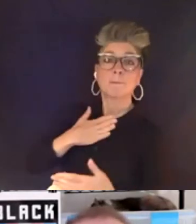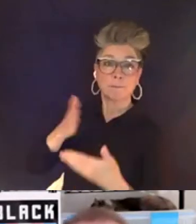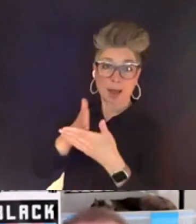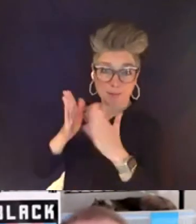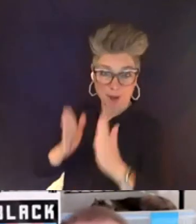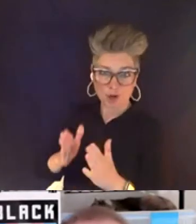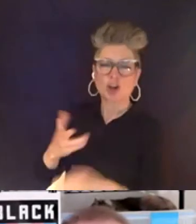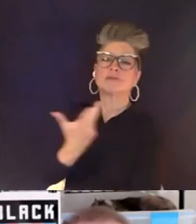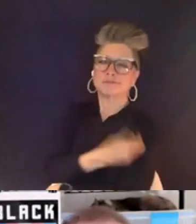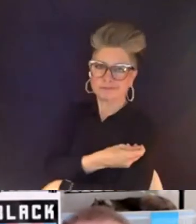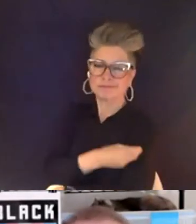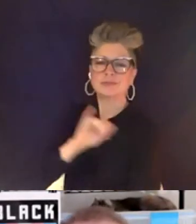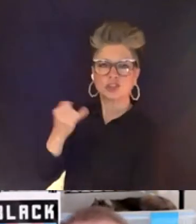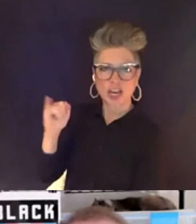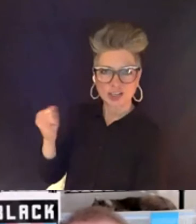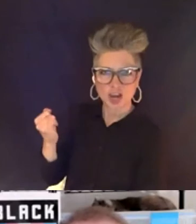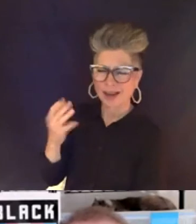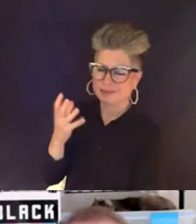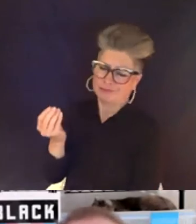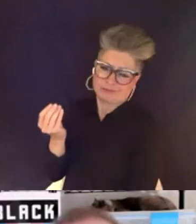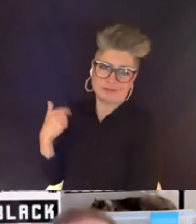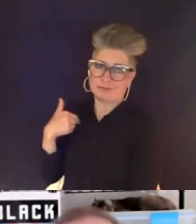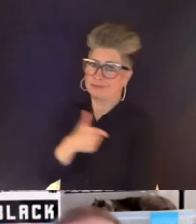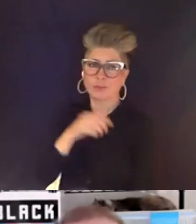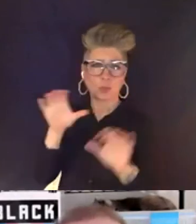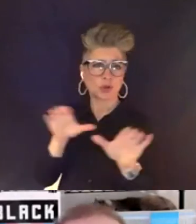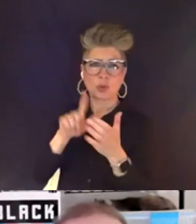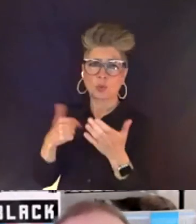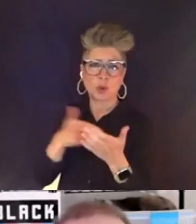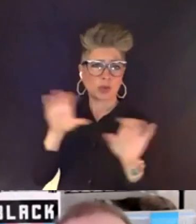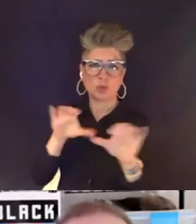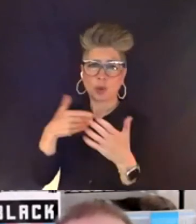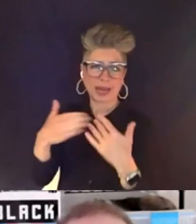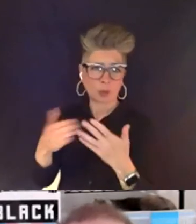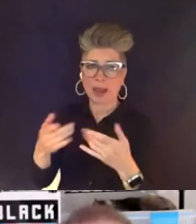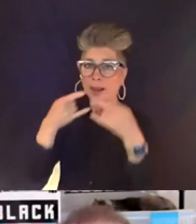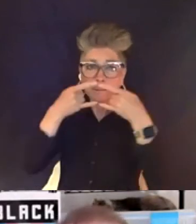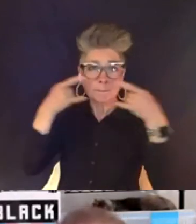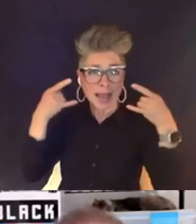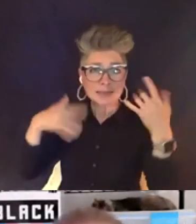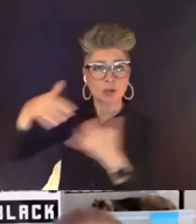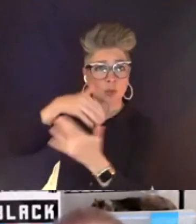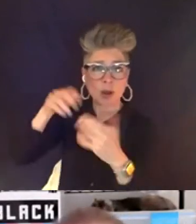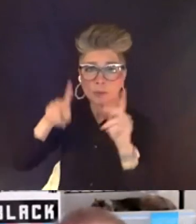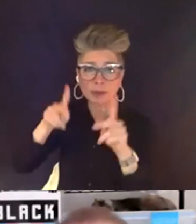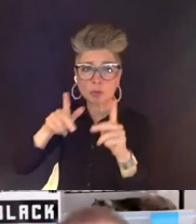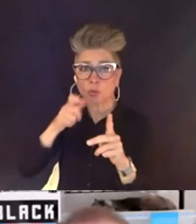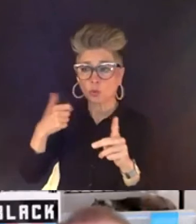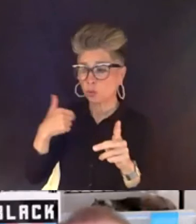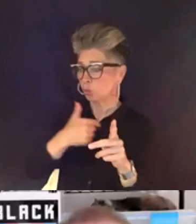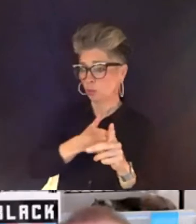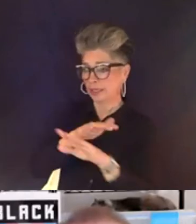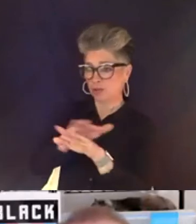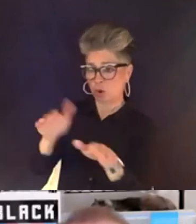and I think that we are doing exactly what we do, which is to wear our masks when we're around people that we don't know, are not in our